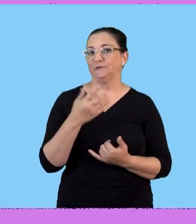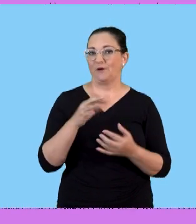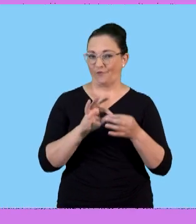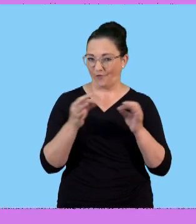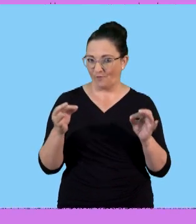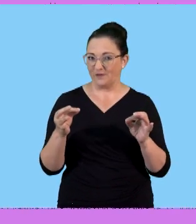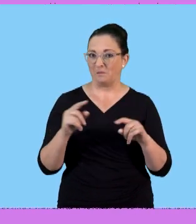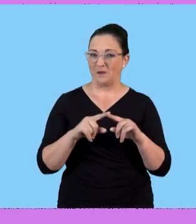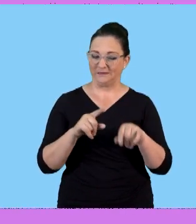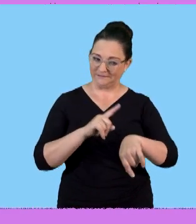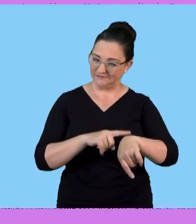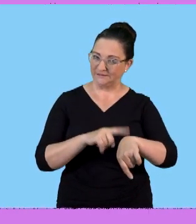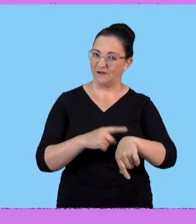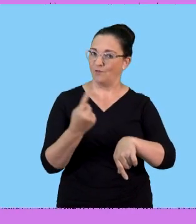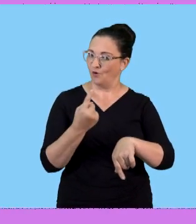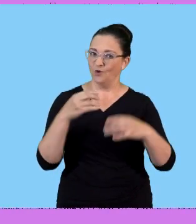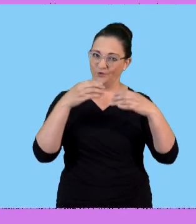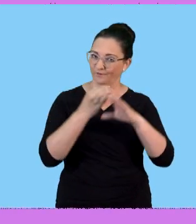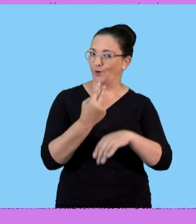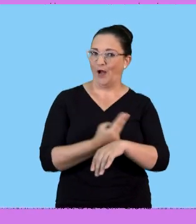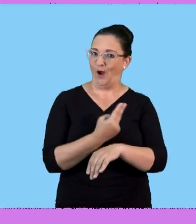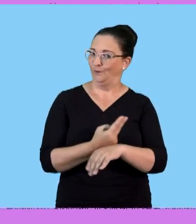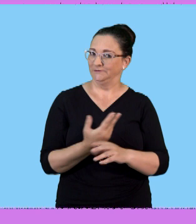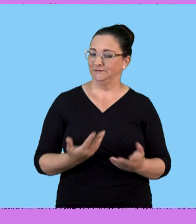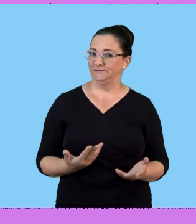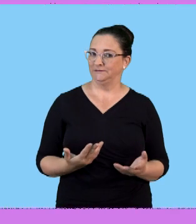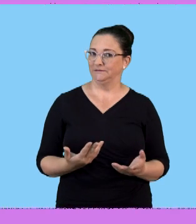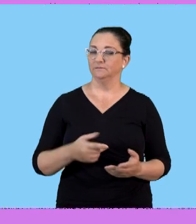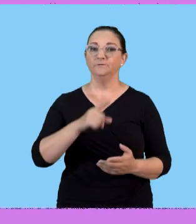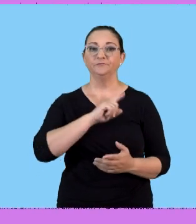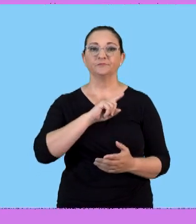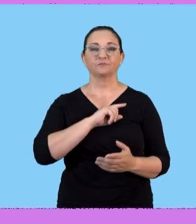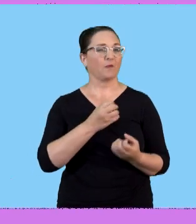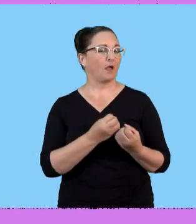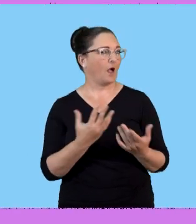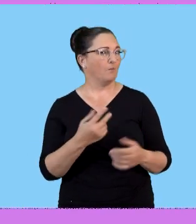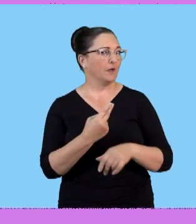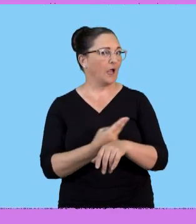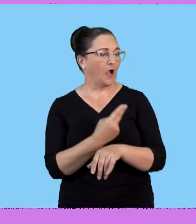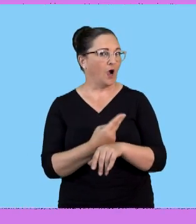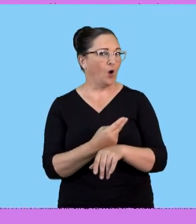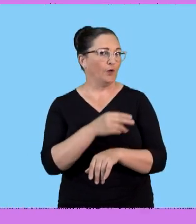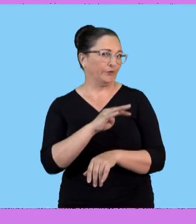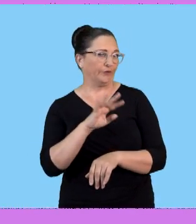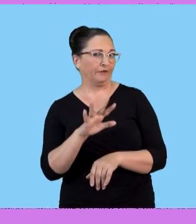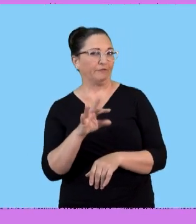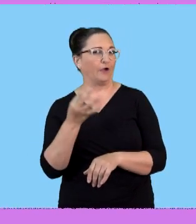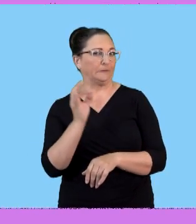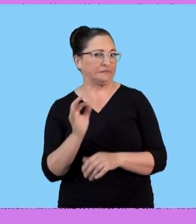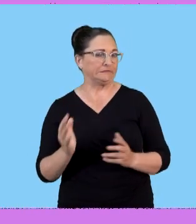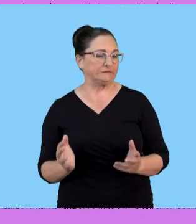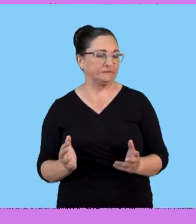this formula sees time or interprets it as hours only. So how many hours will 45 minutes